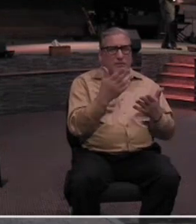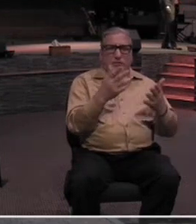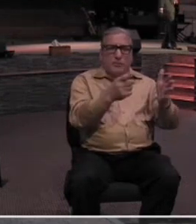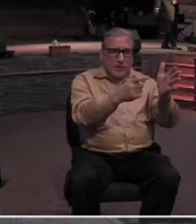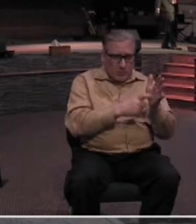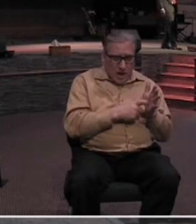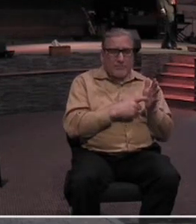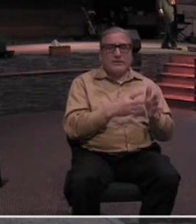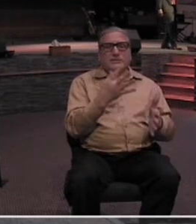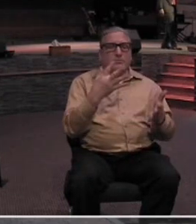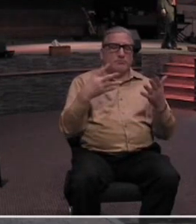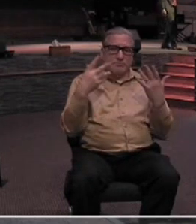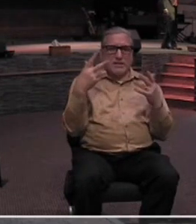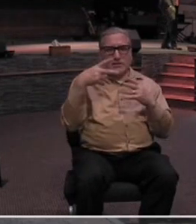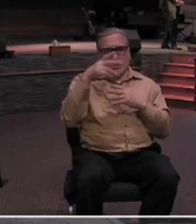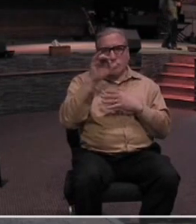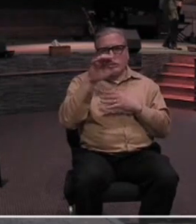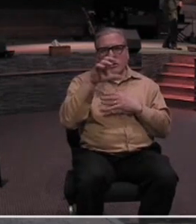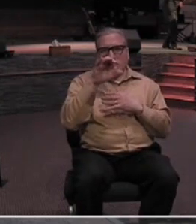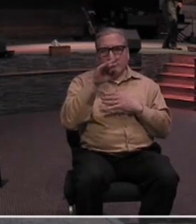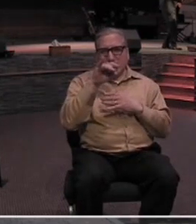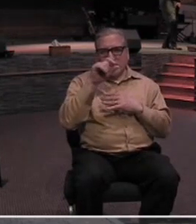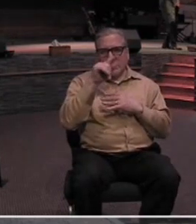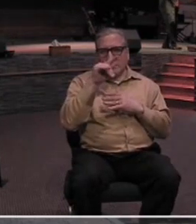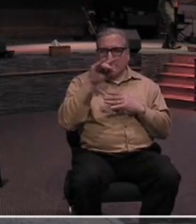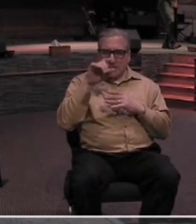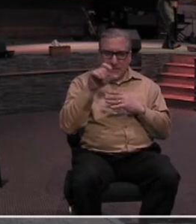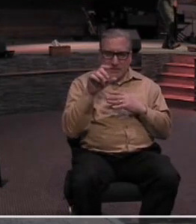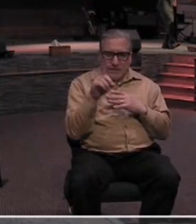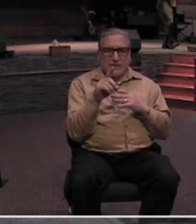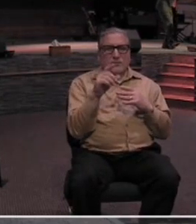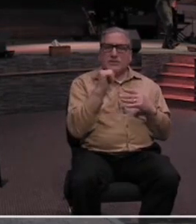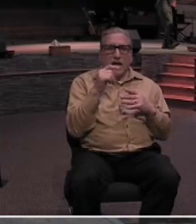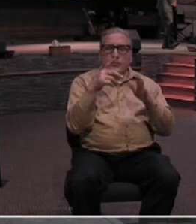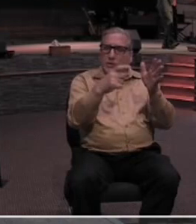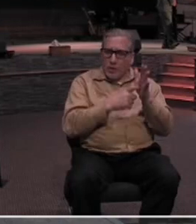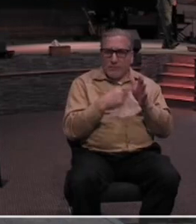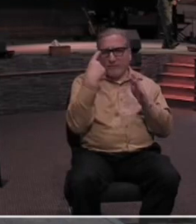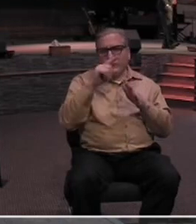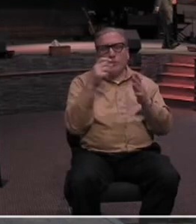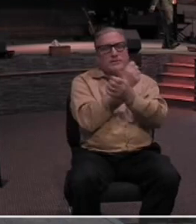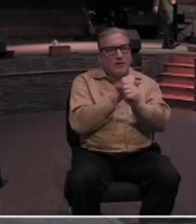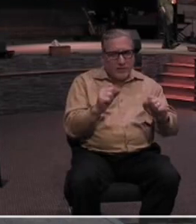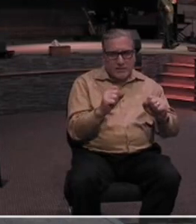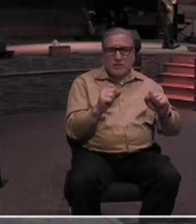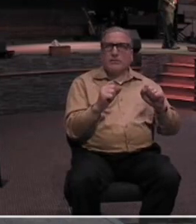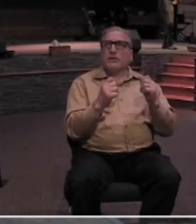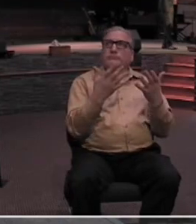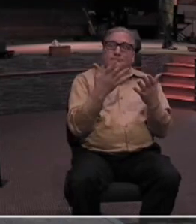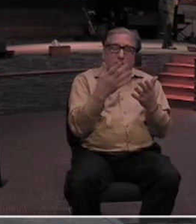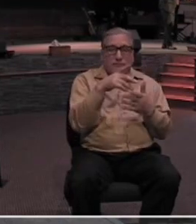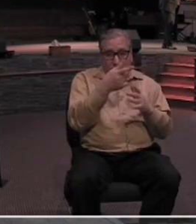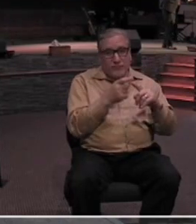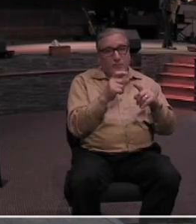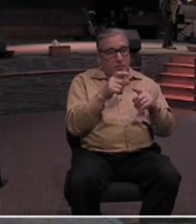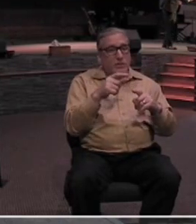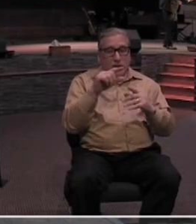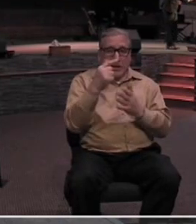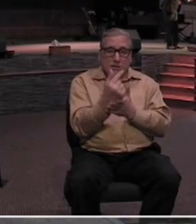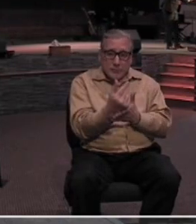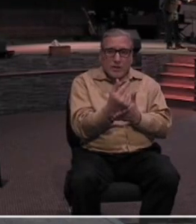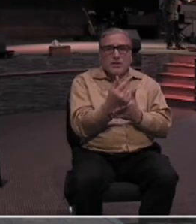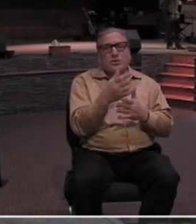kosher, especially for Gentiles, wasn't a requirement for salvation according to the gospel. So Paul, in his